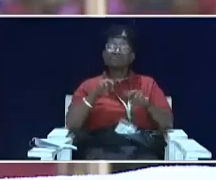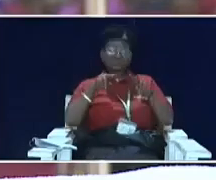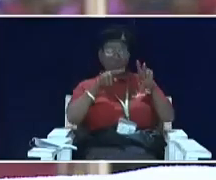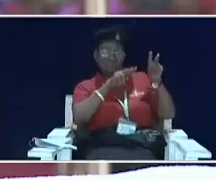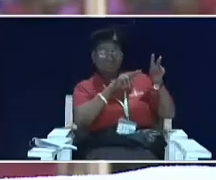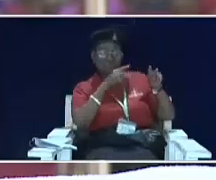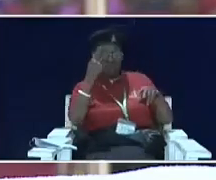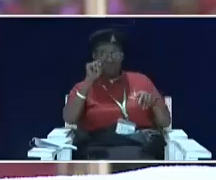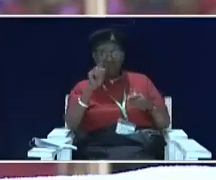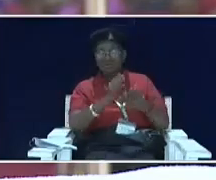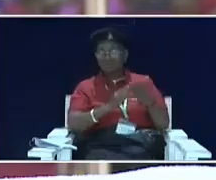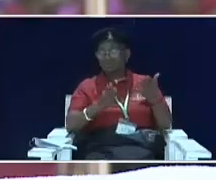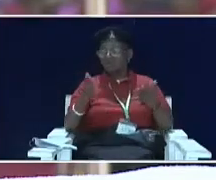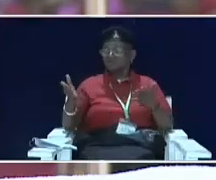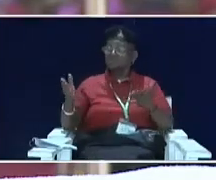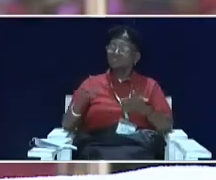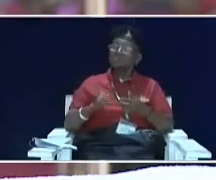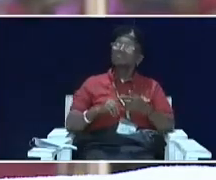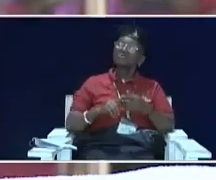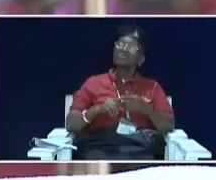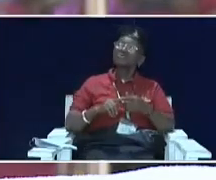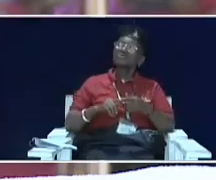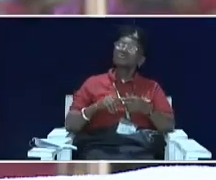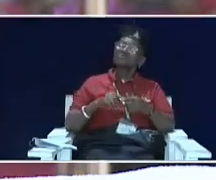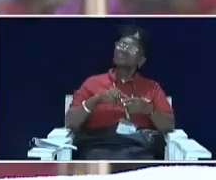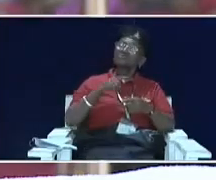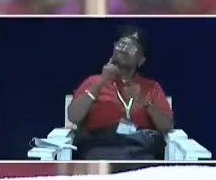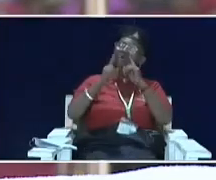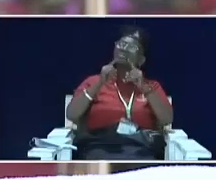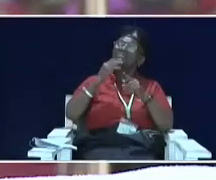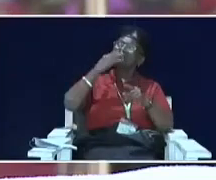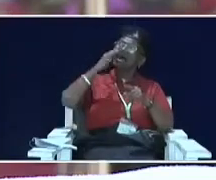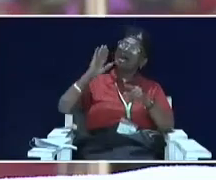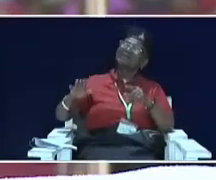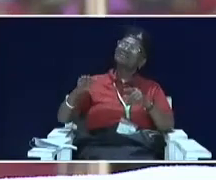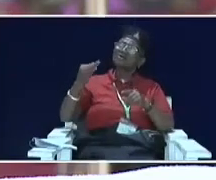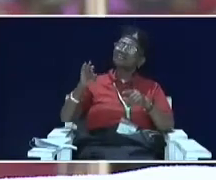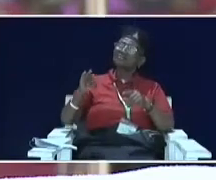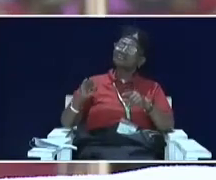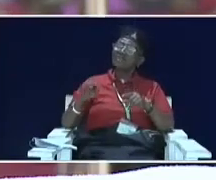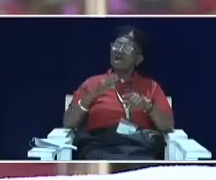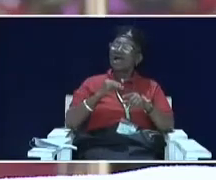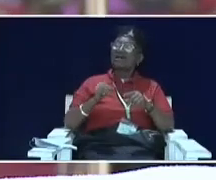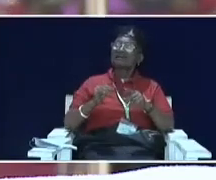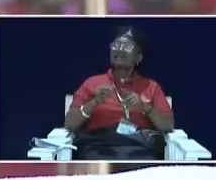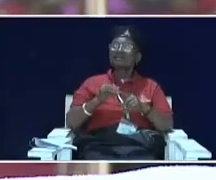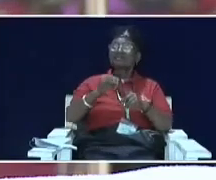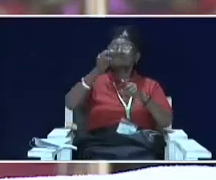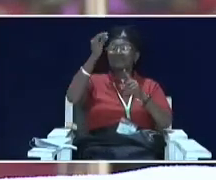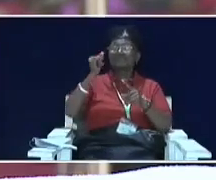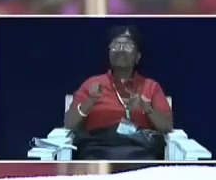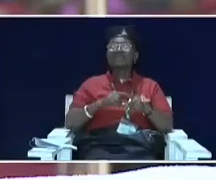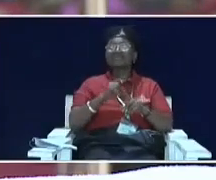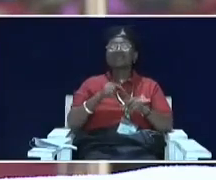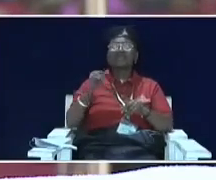Particularly when they see a ministry like this that the Almighty God is blessing.